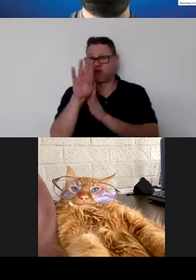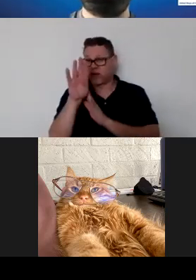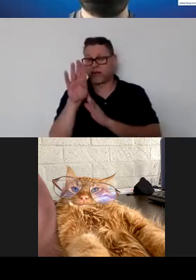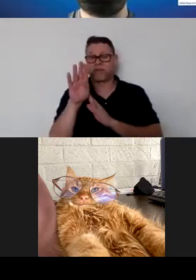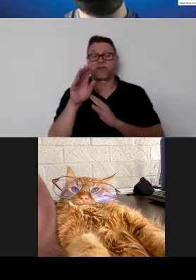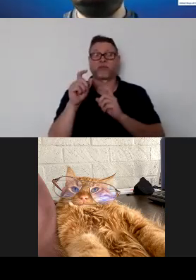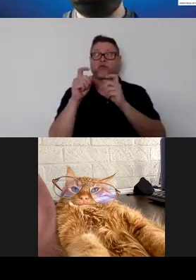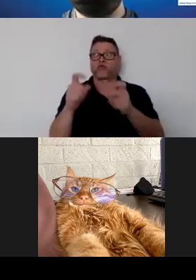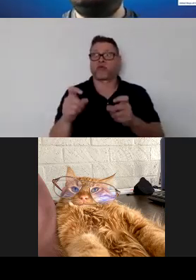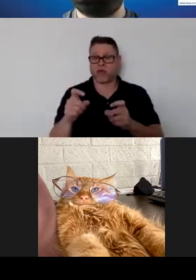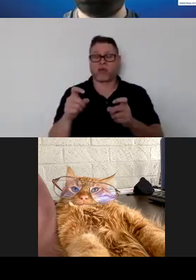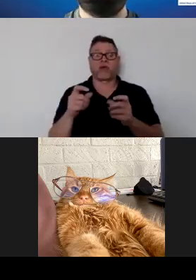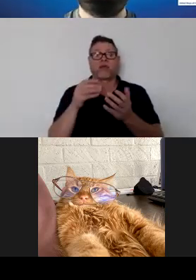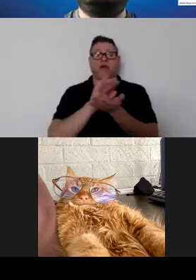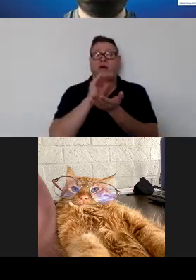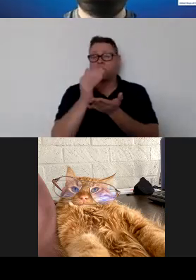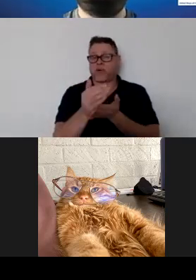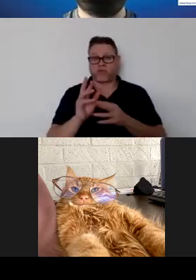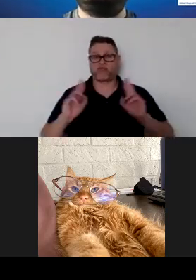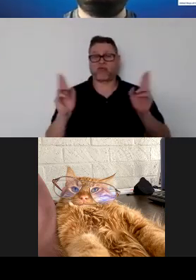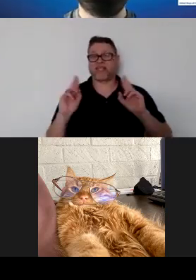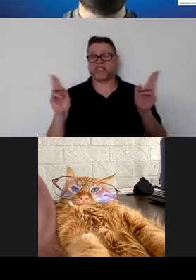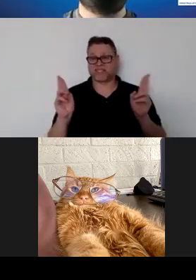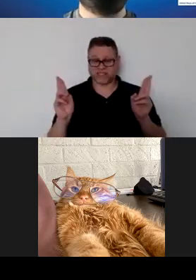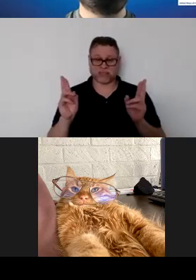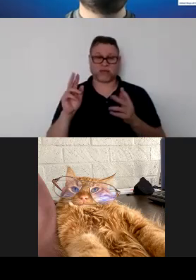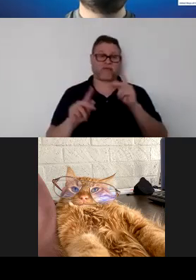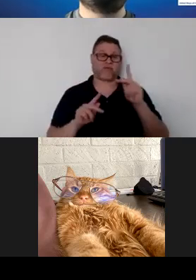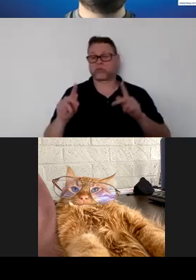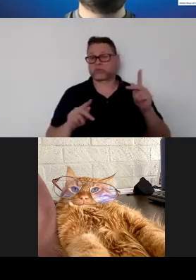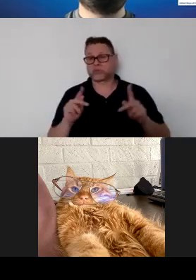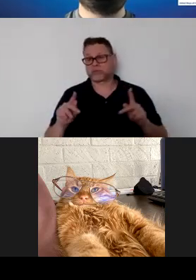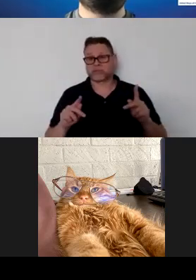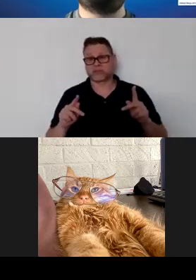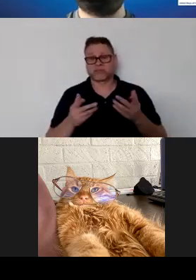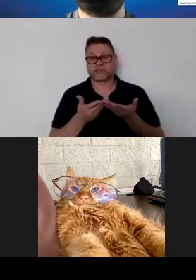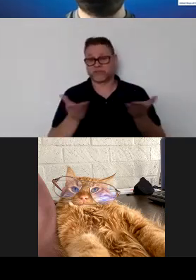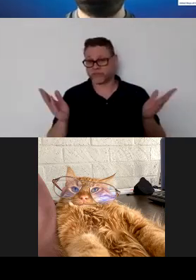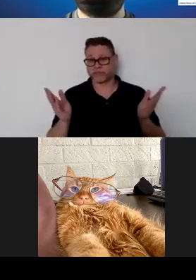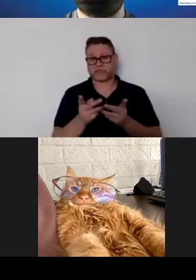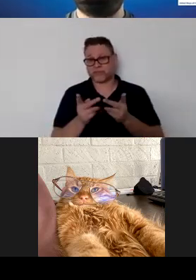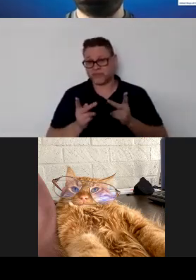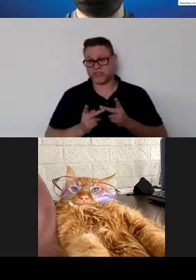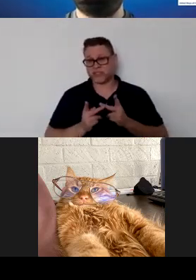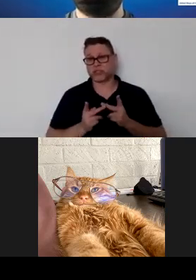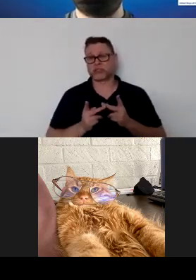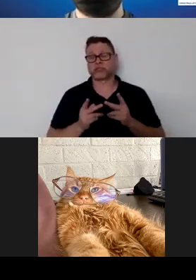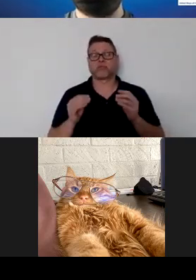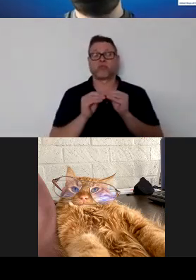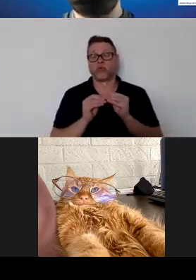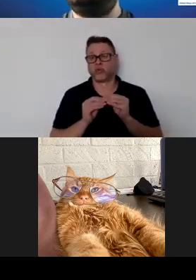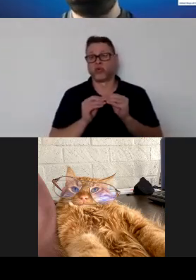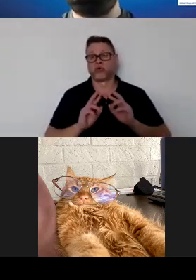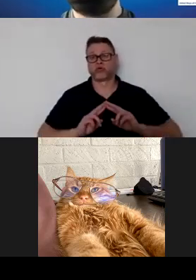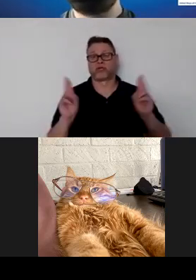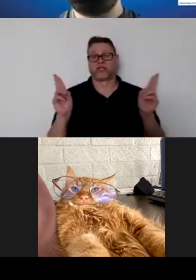amounts of readiness, right? So if folks are in a position where they're more